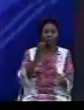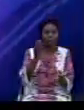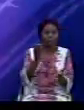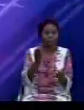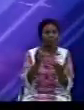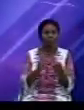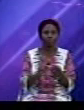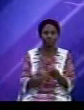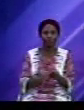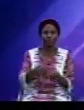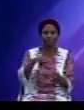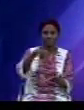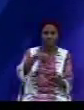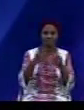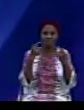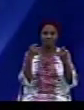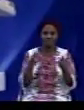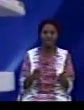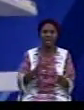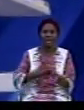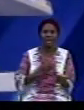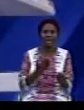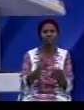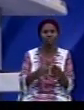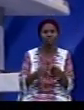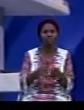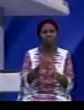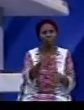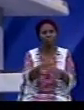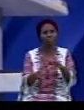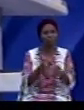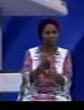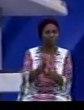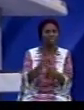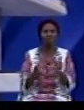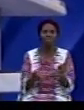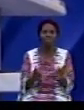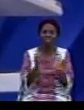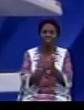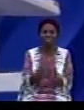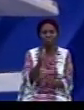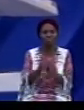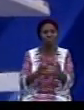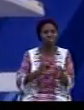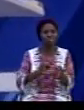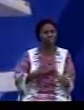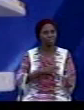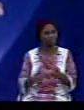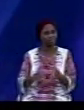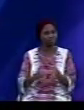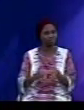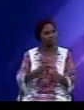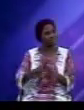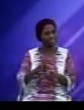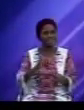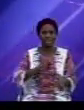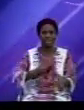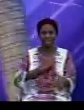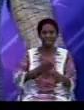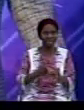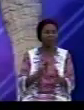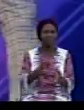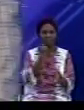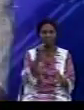I want to walk straight. But that which I do, I allow not. For what I